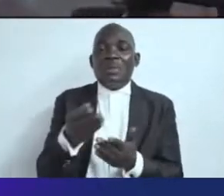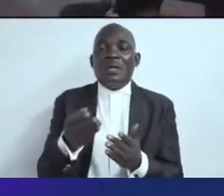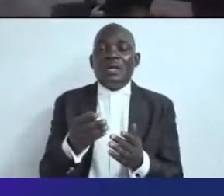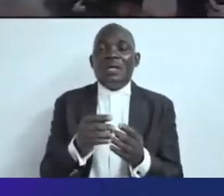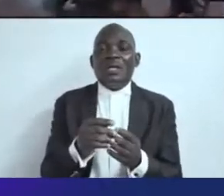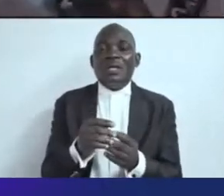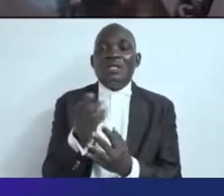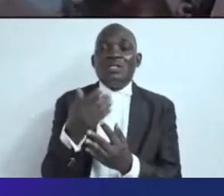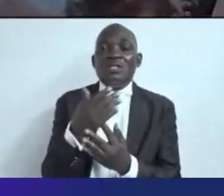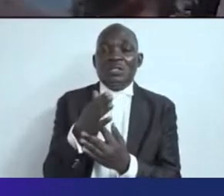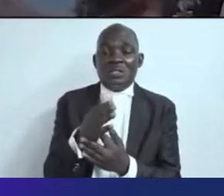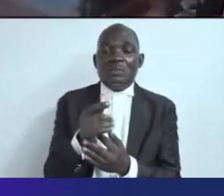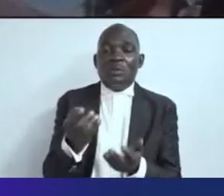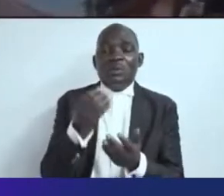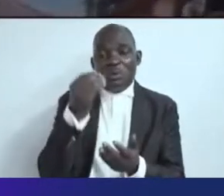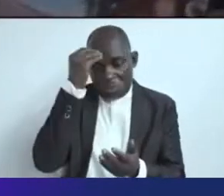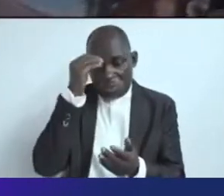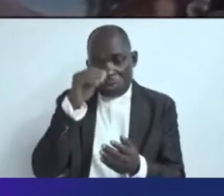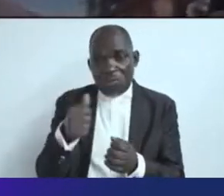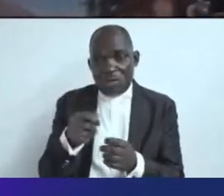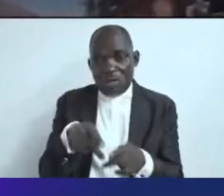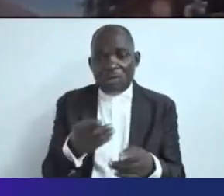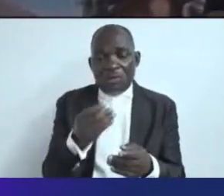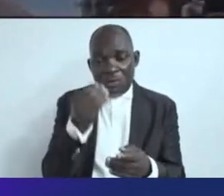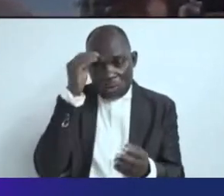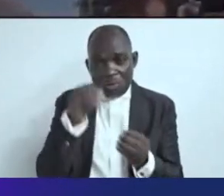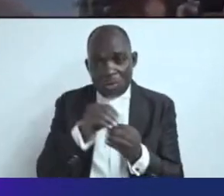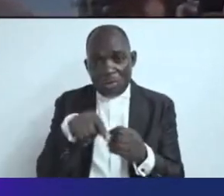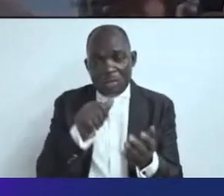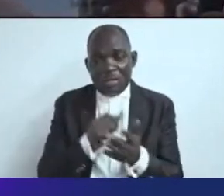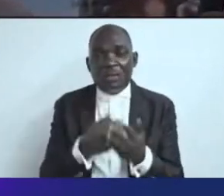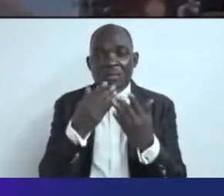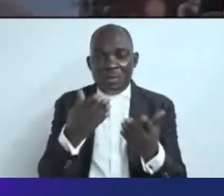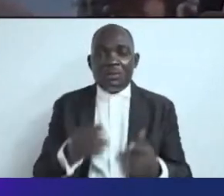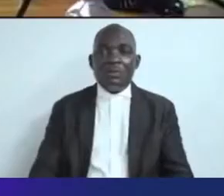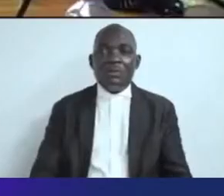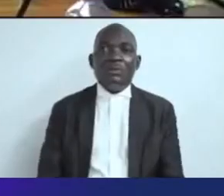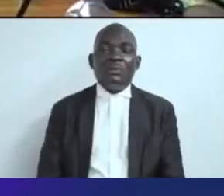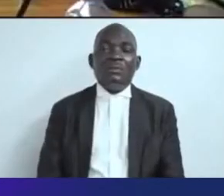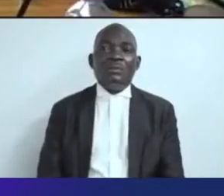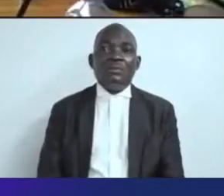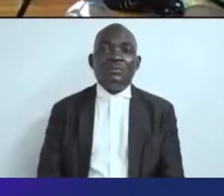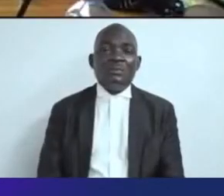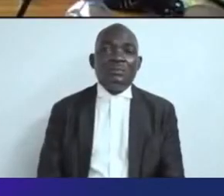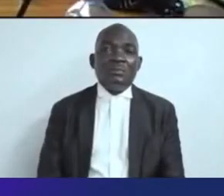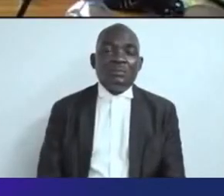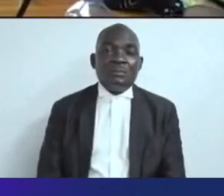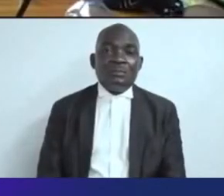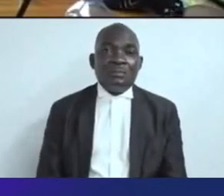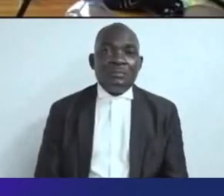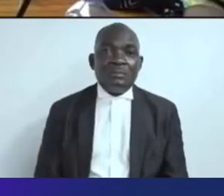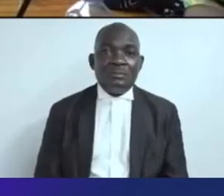bank. So I'd like to do a follow-up on this. Okay. Well, thank you, Chairman. We'll take a response.